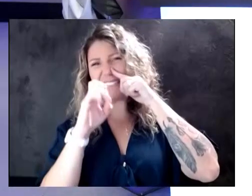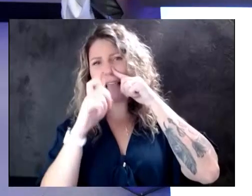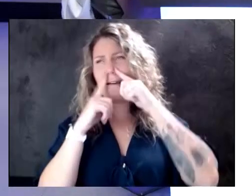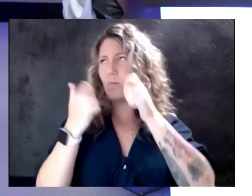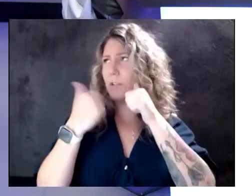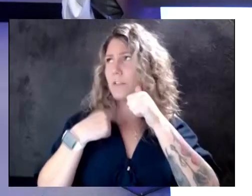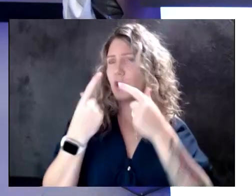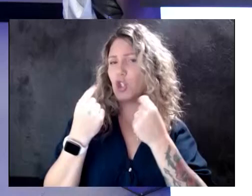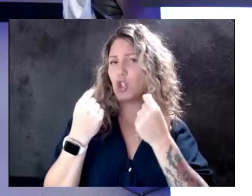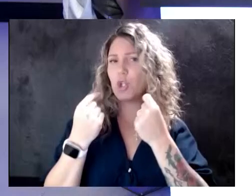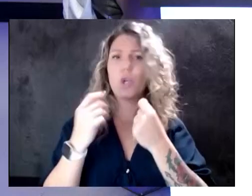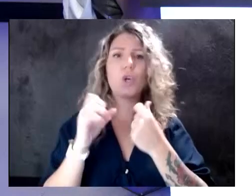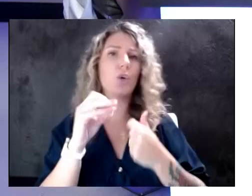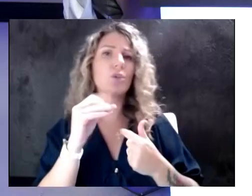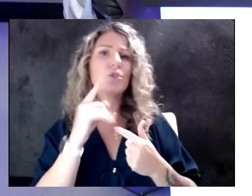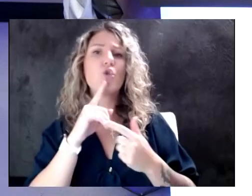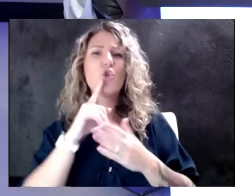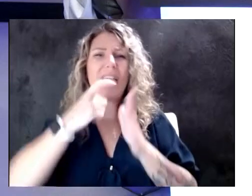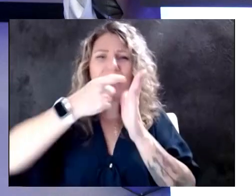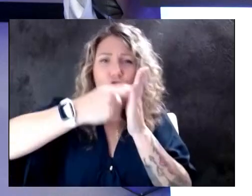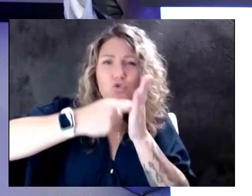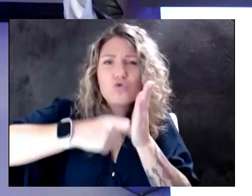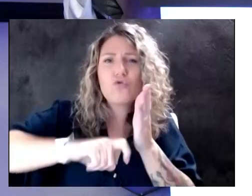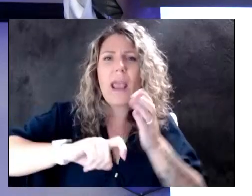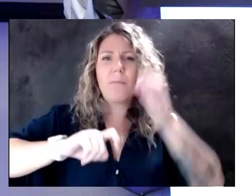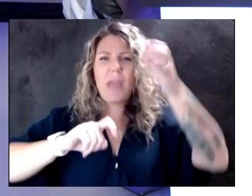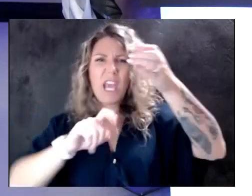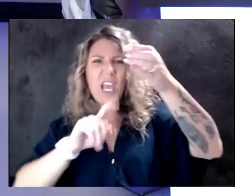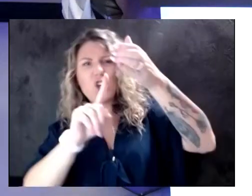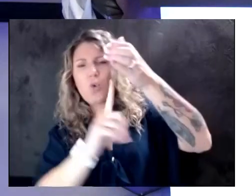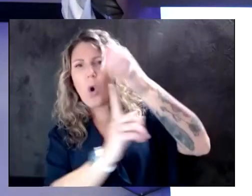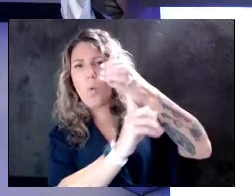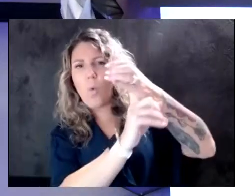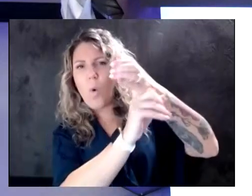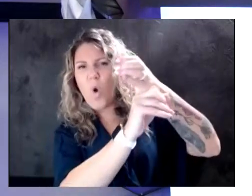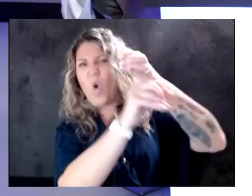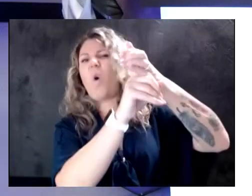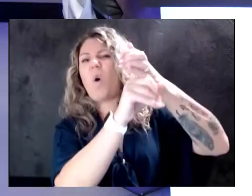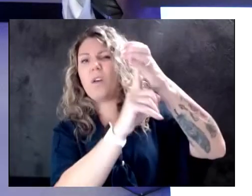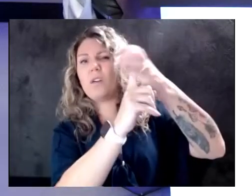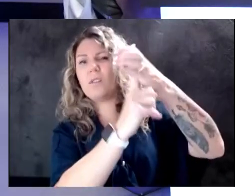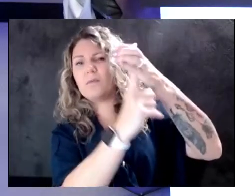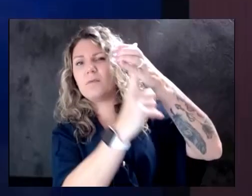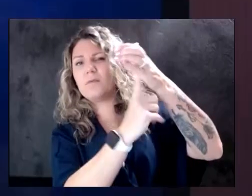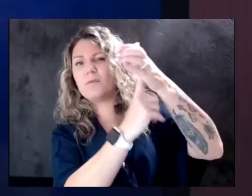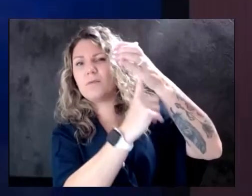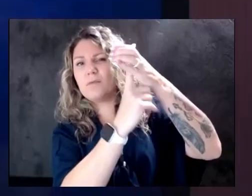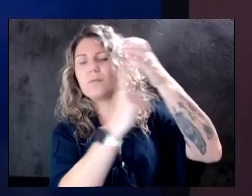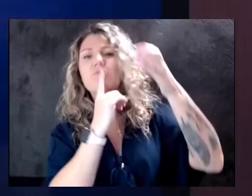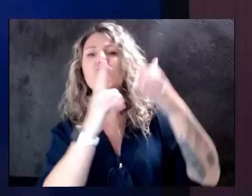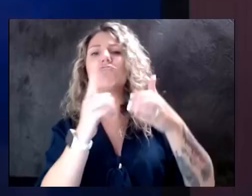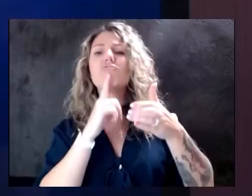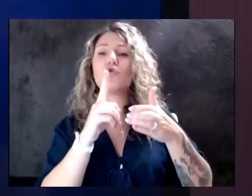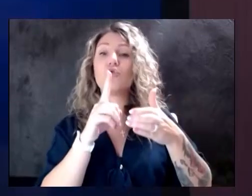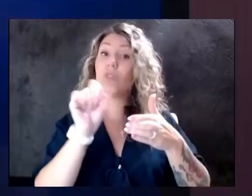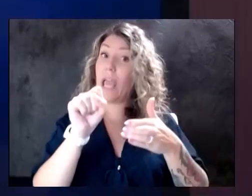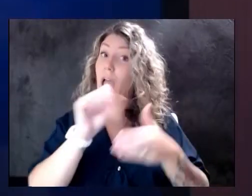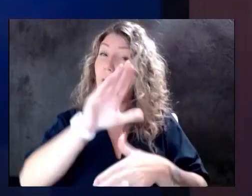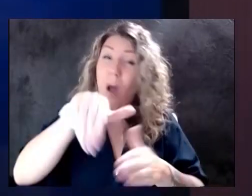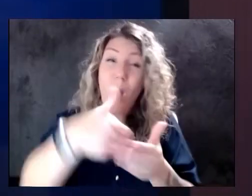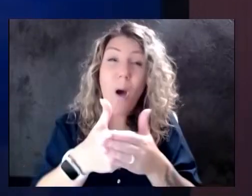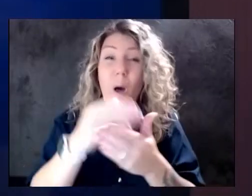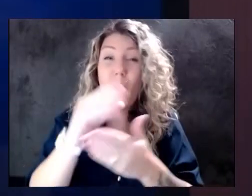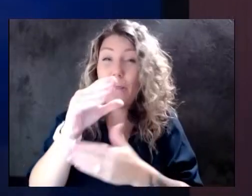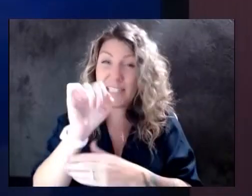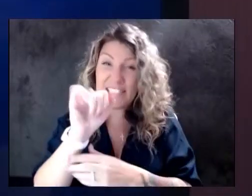you're just like scraping almost the inside of the nose. Yeah, so you Not- want to make sure. Ooh. You're getting like Yeah, you got to get all those cells that are kind of around